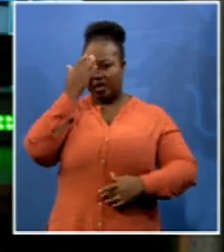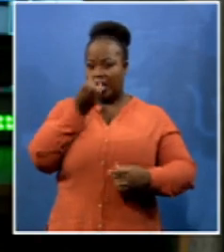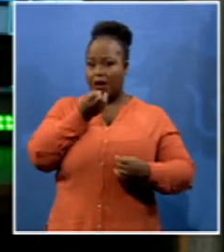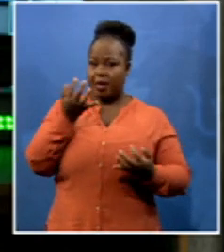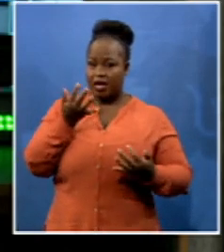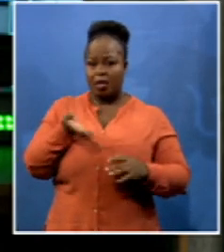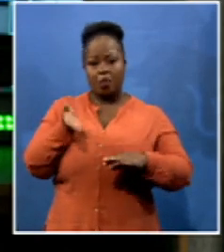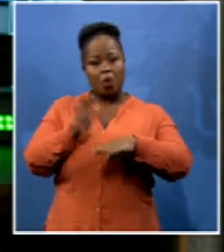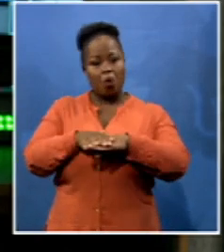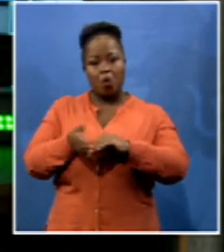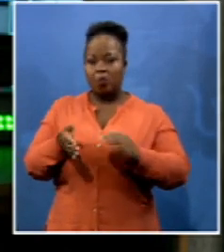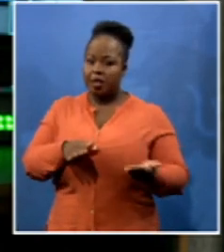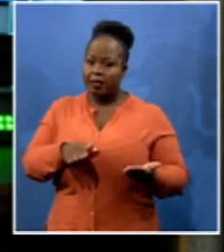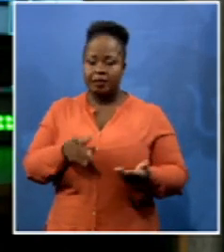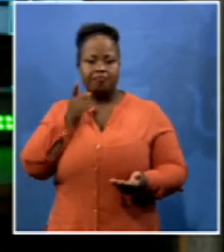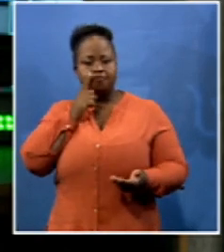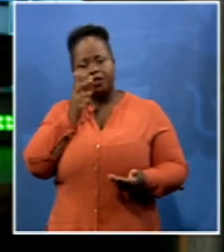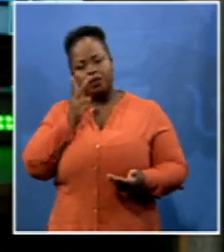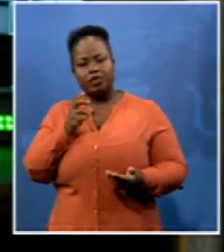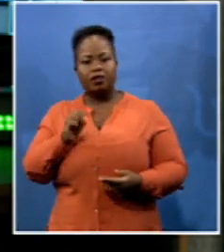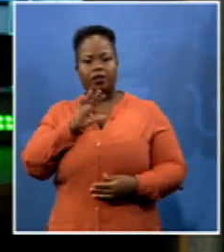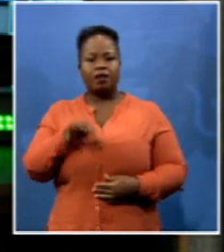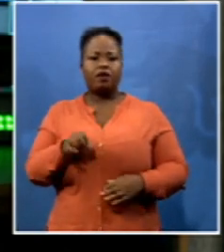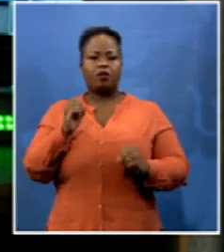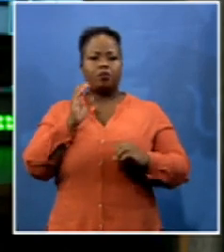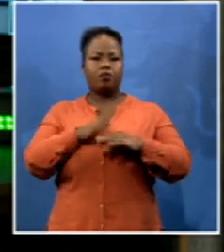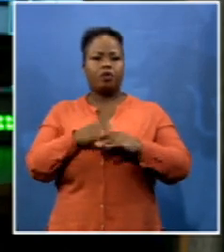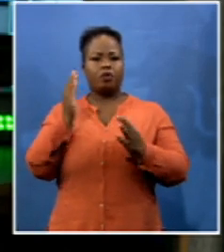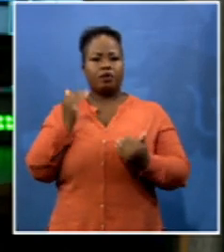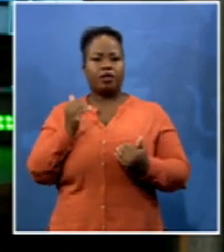further deaths from COVID-19 here in South Africa. But all of that is expected throughout today.